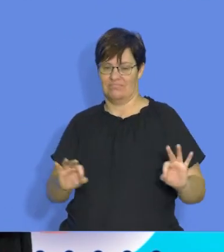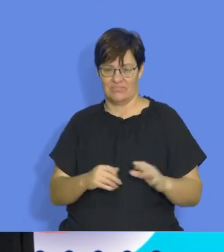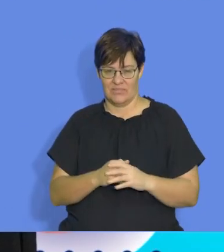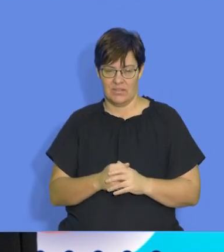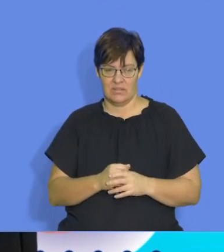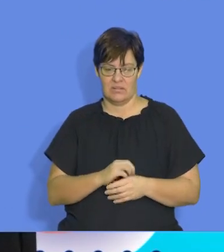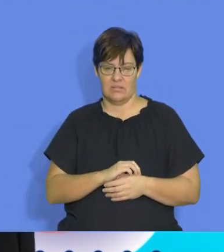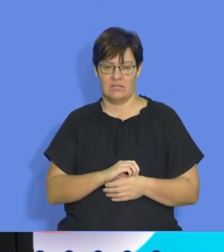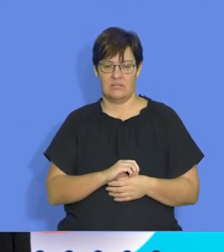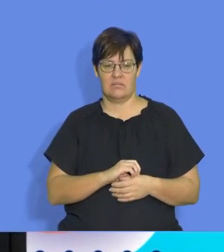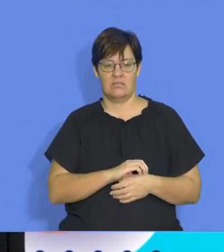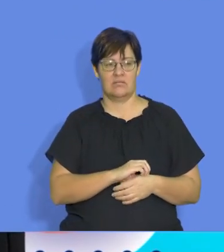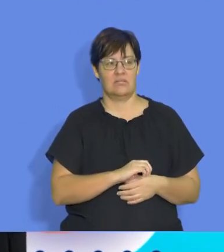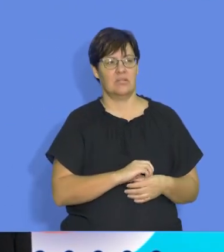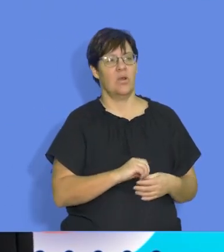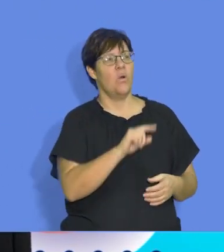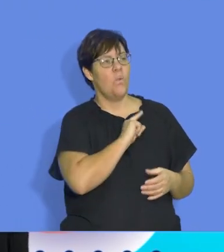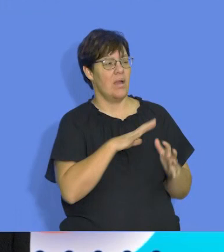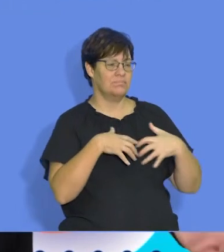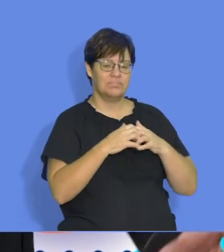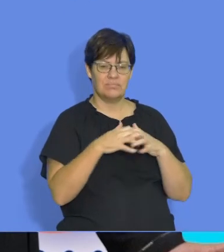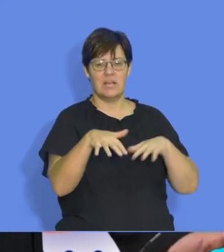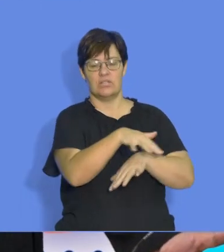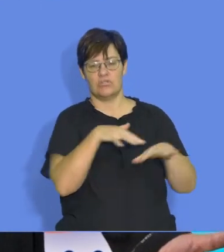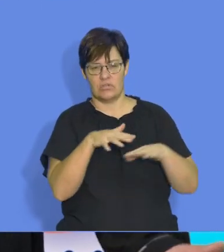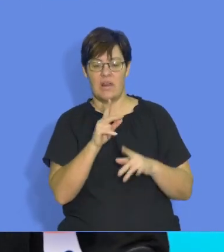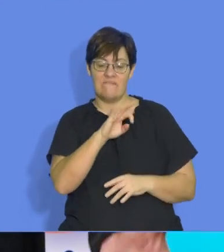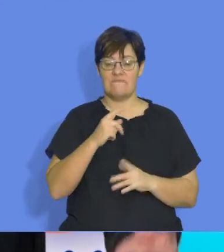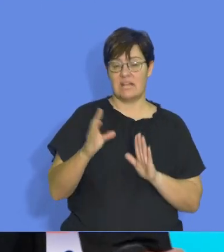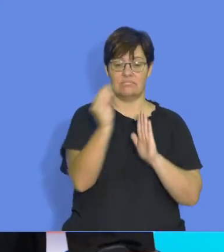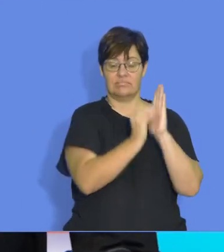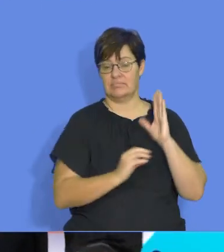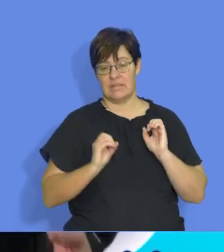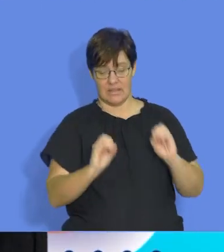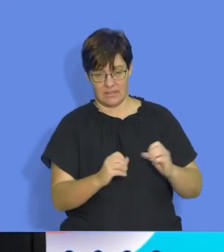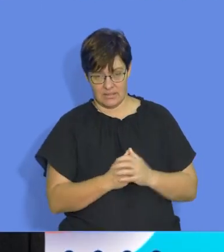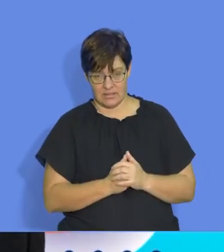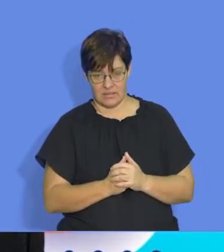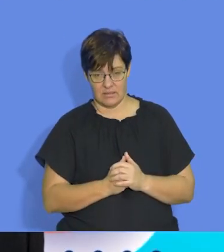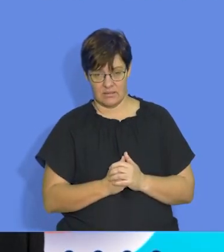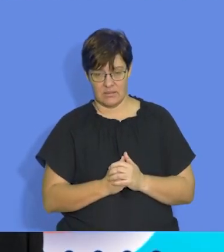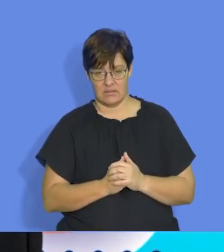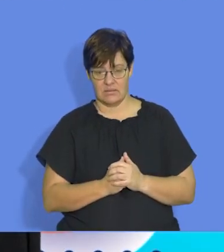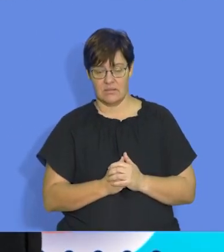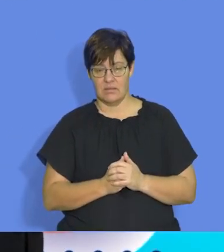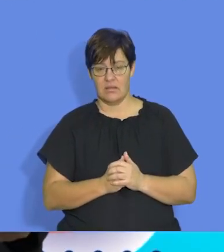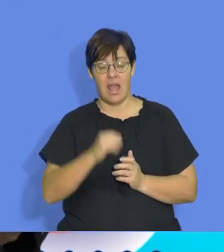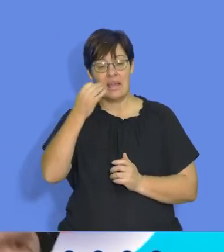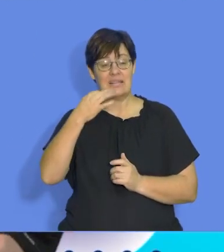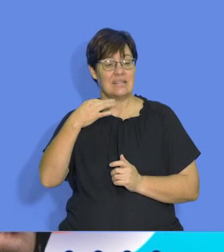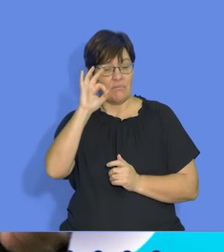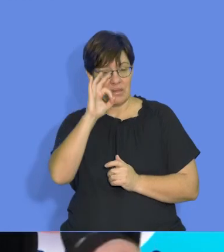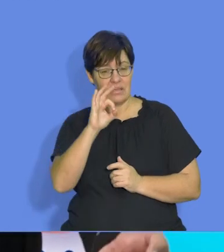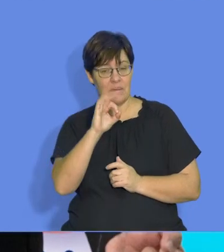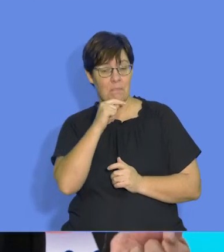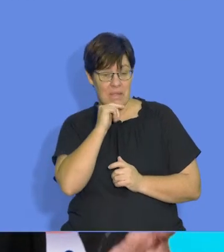actually creating a situation where there's no VAT being recorded, and in this way the government, you are actually stealing